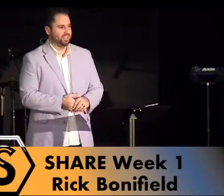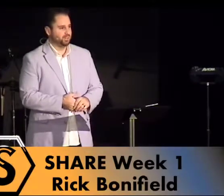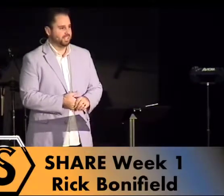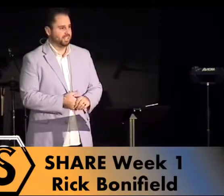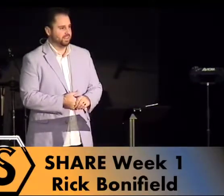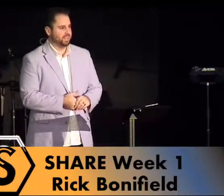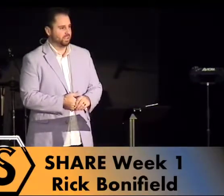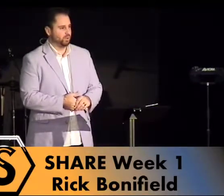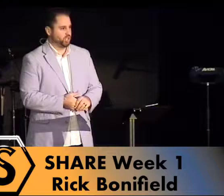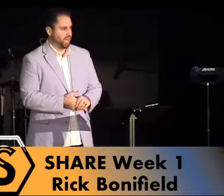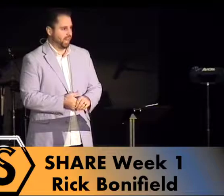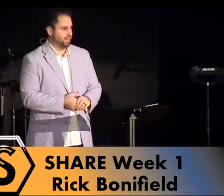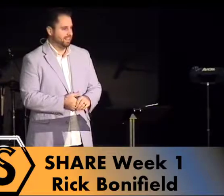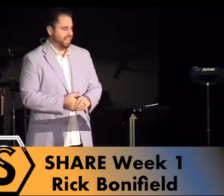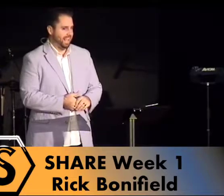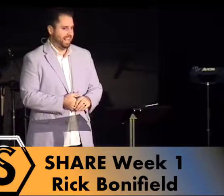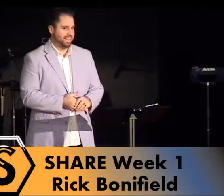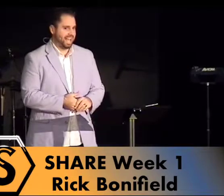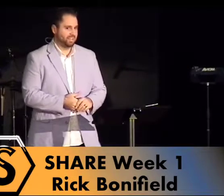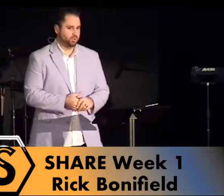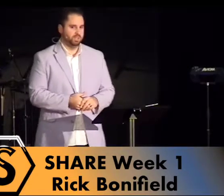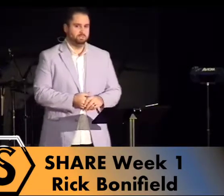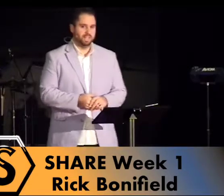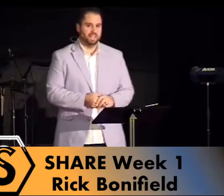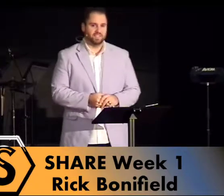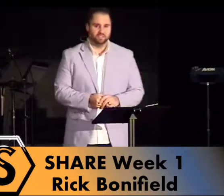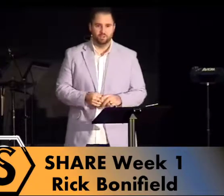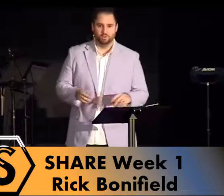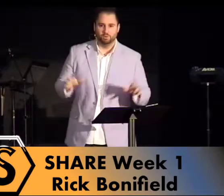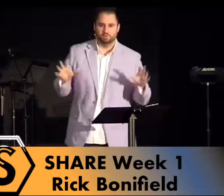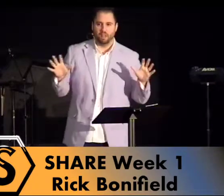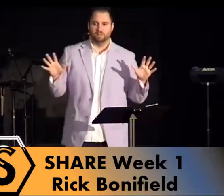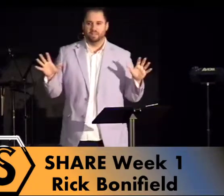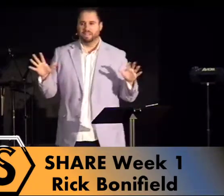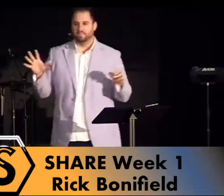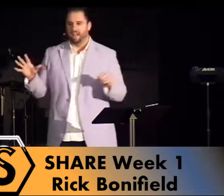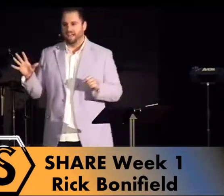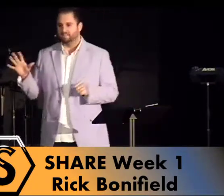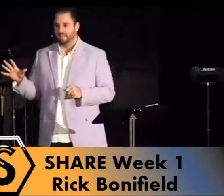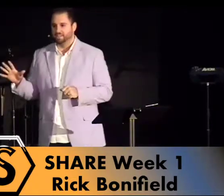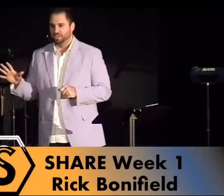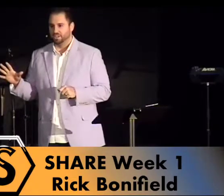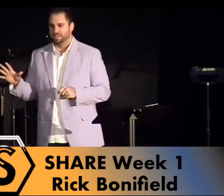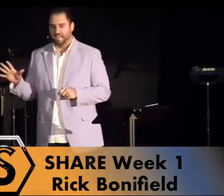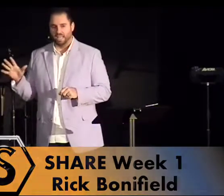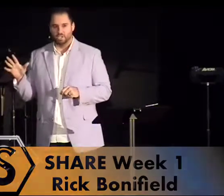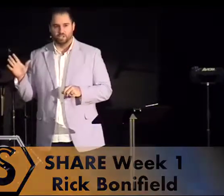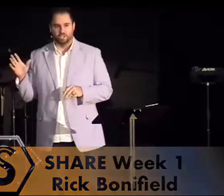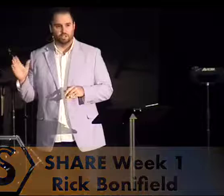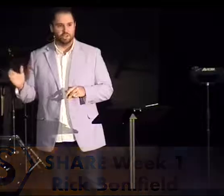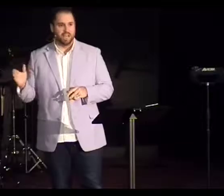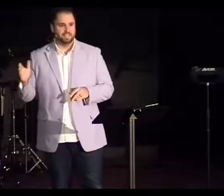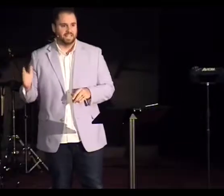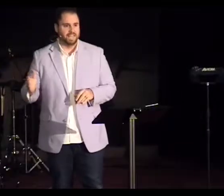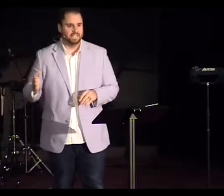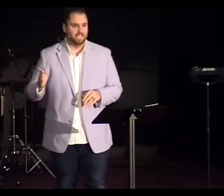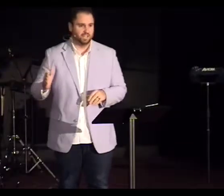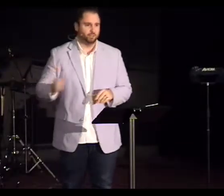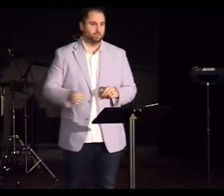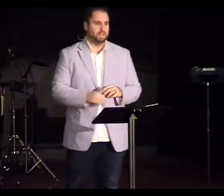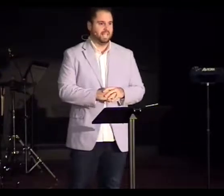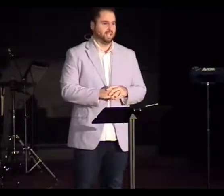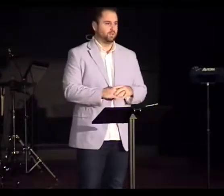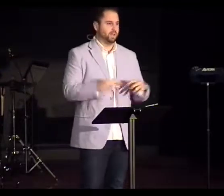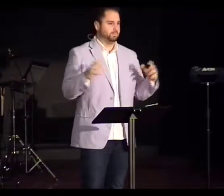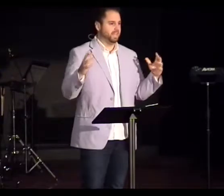are starting a new series called Share, and I truly believe that if you follow these five messages, that your 2018